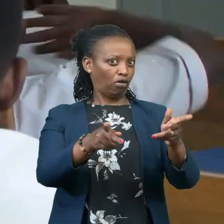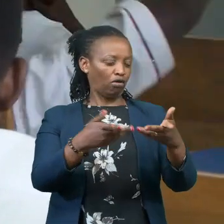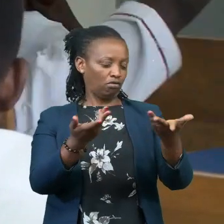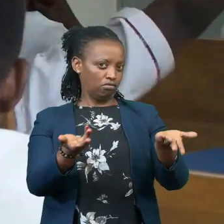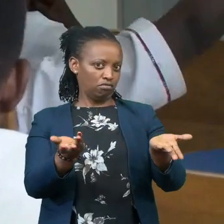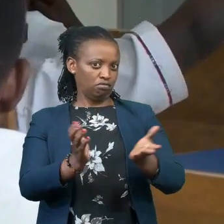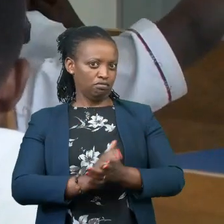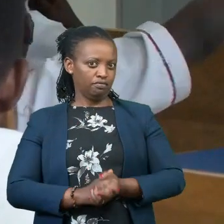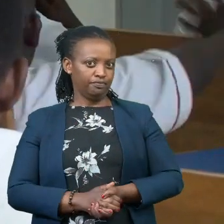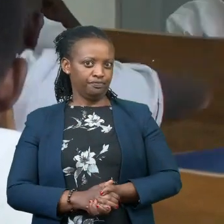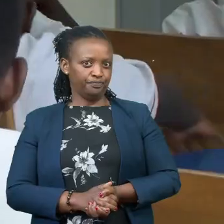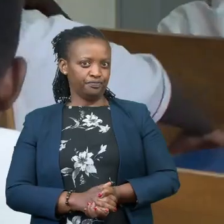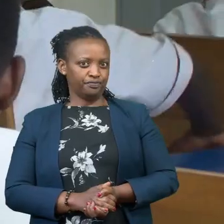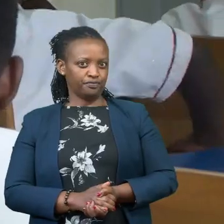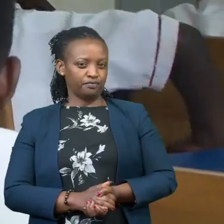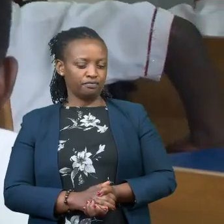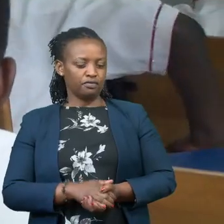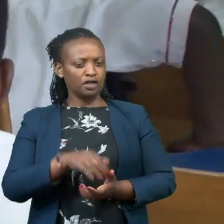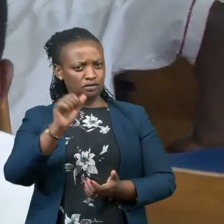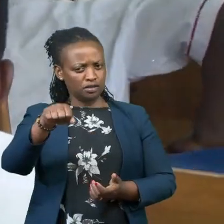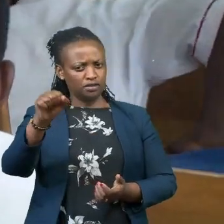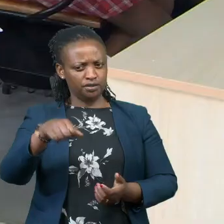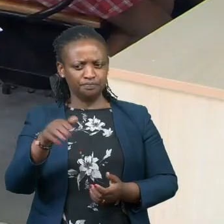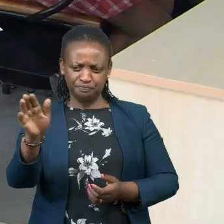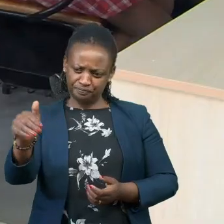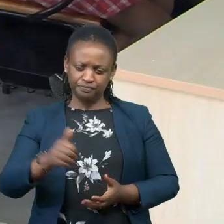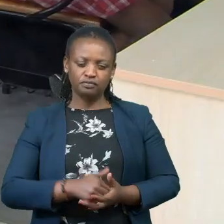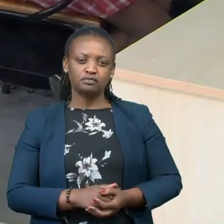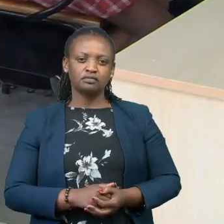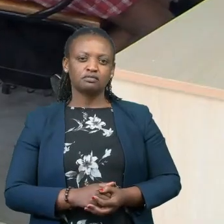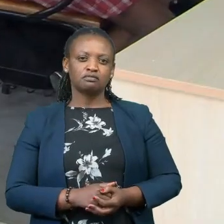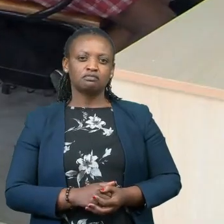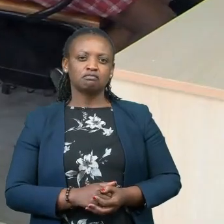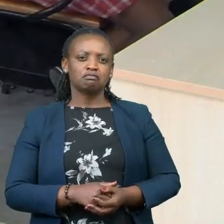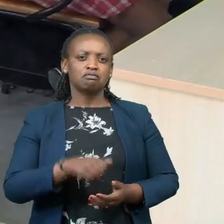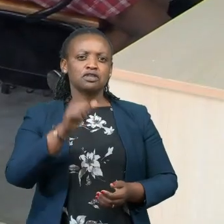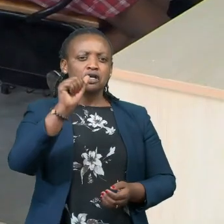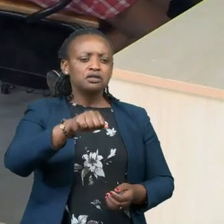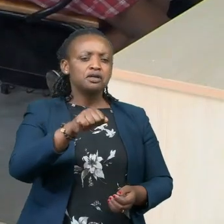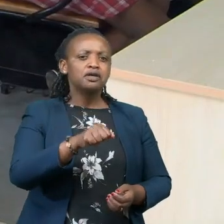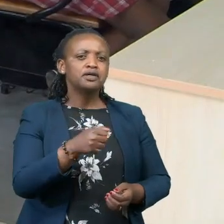Okay. My boy, Hervé.